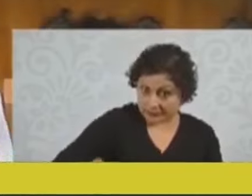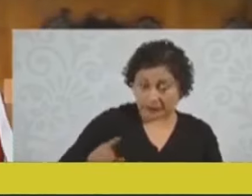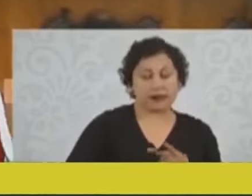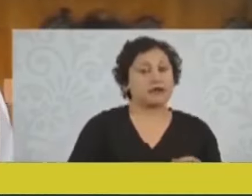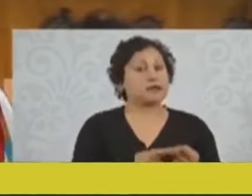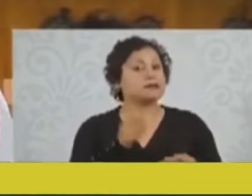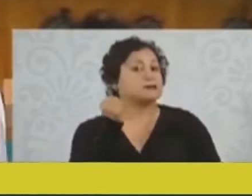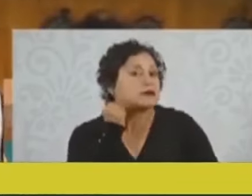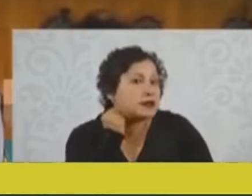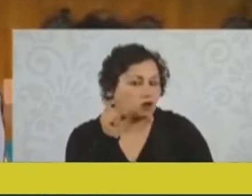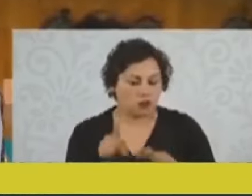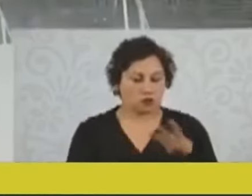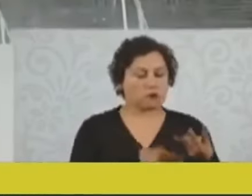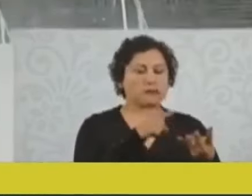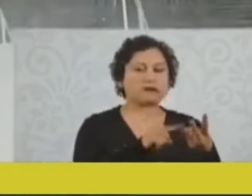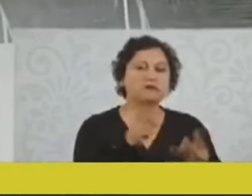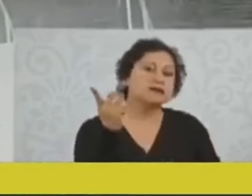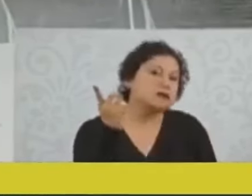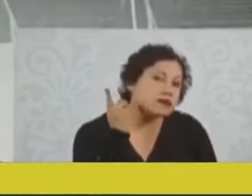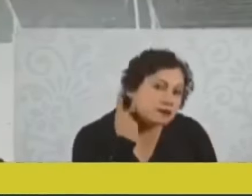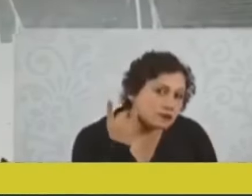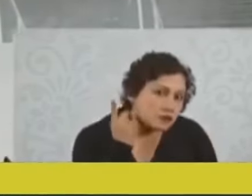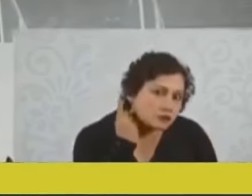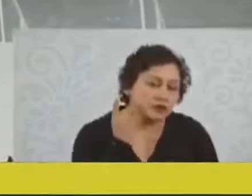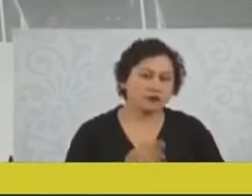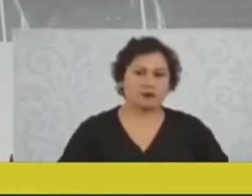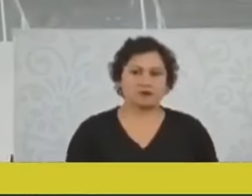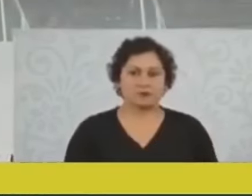Non-municipality presidents, senators, or deputies,